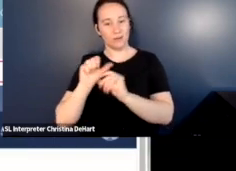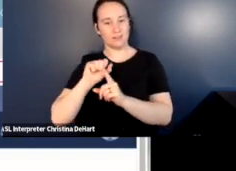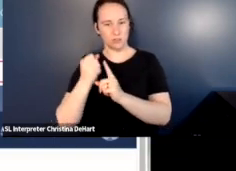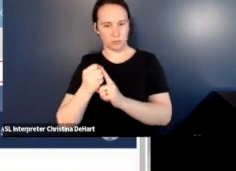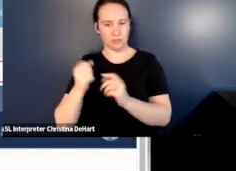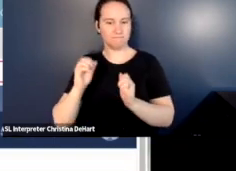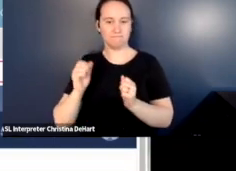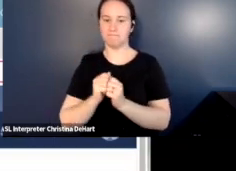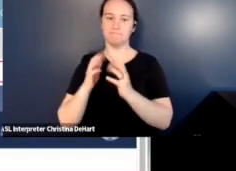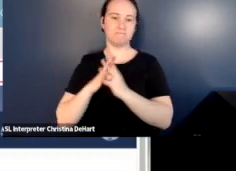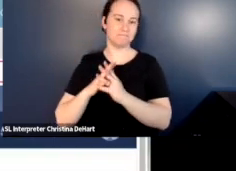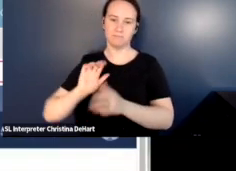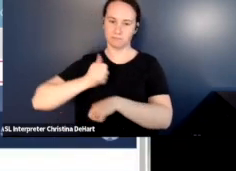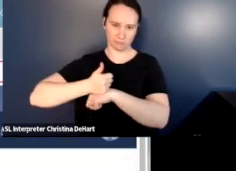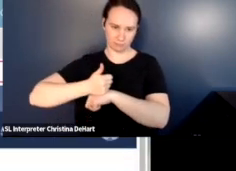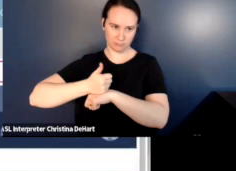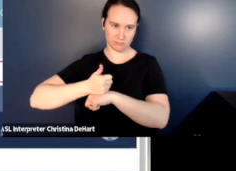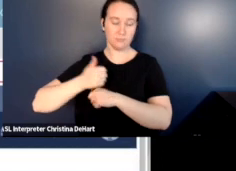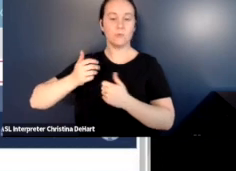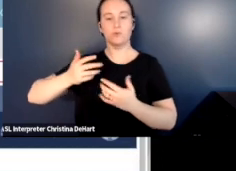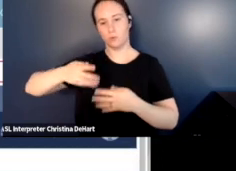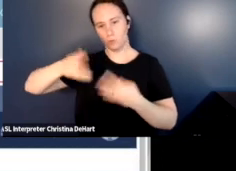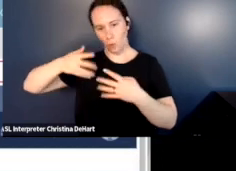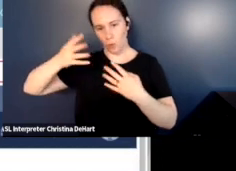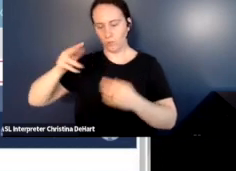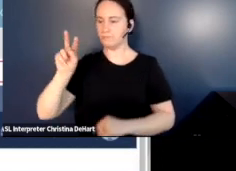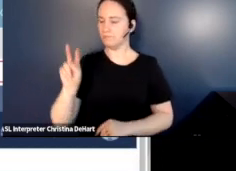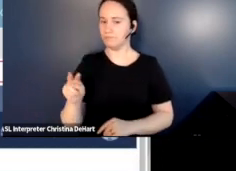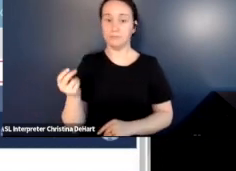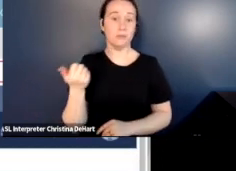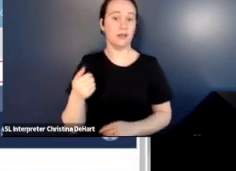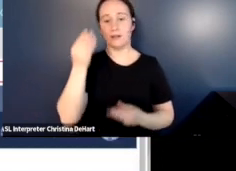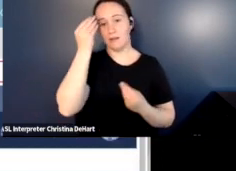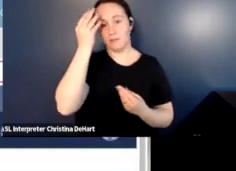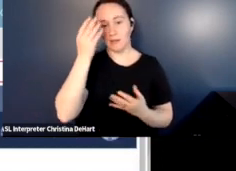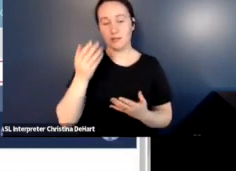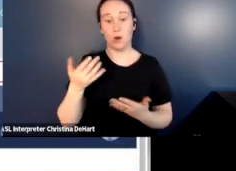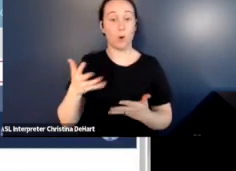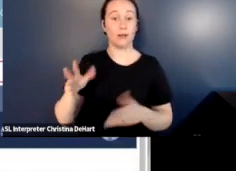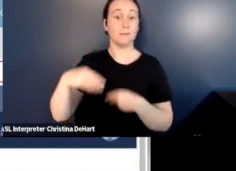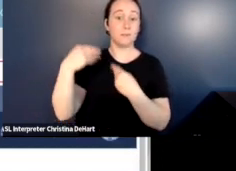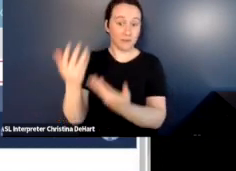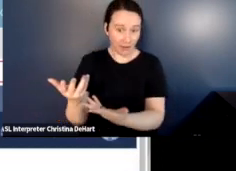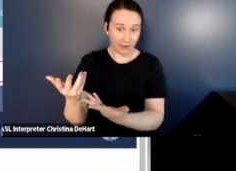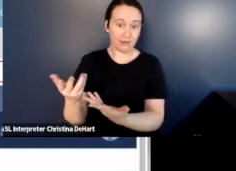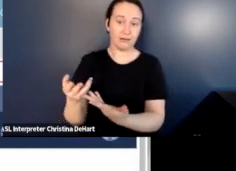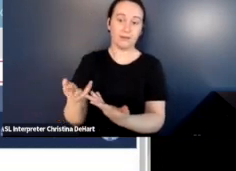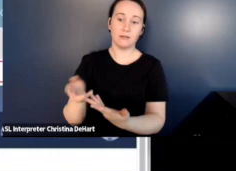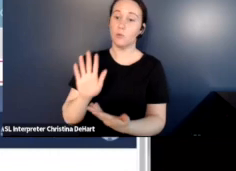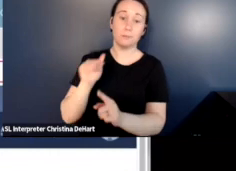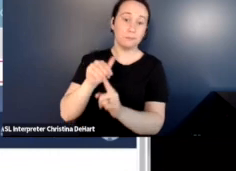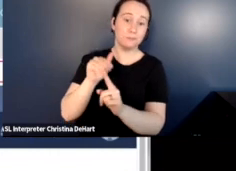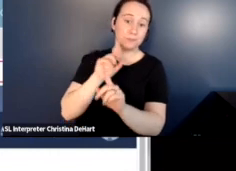created, and we'll be able to scroll through, in this case, a text, any information that has been provided to the